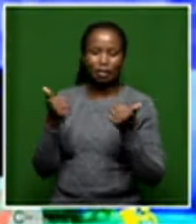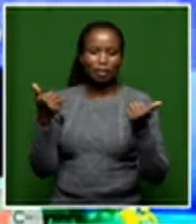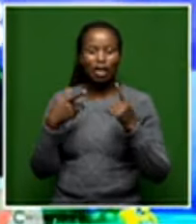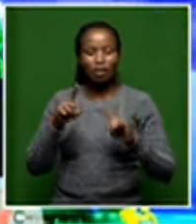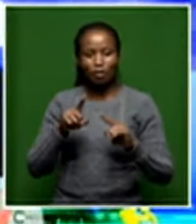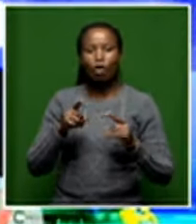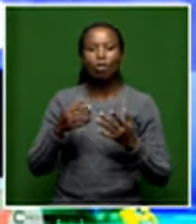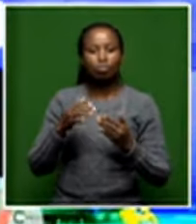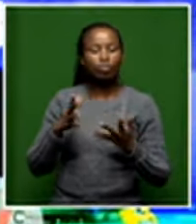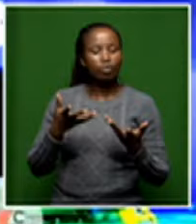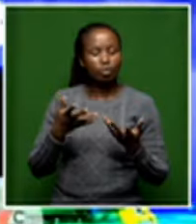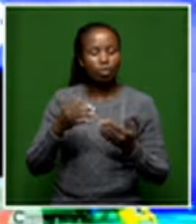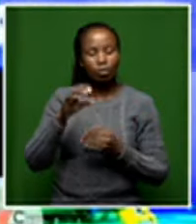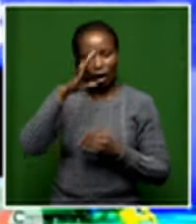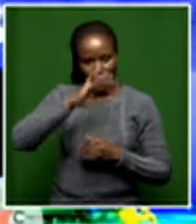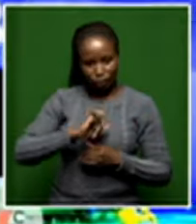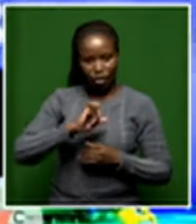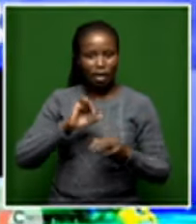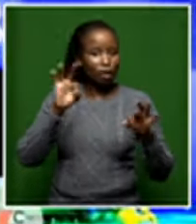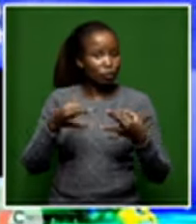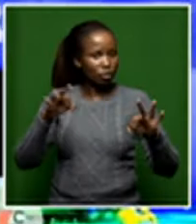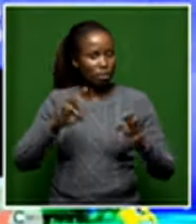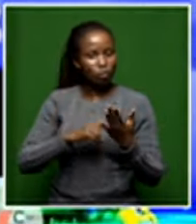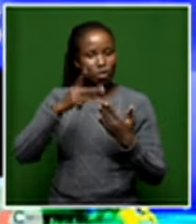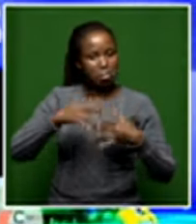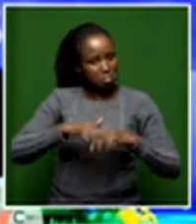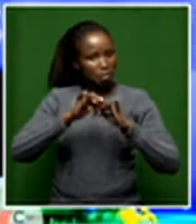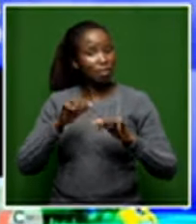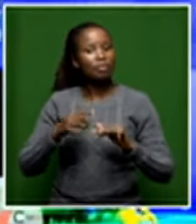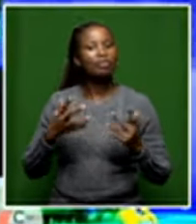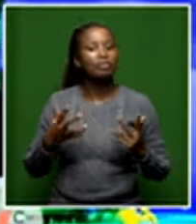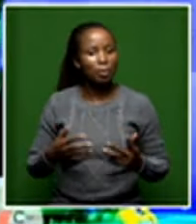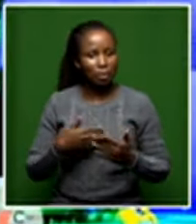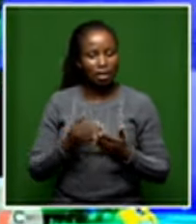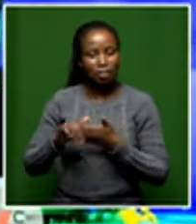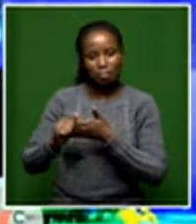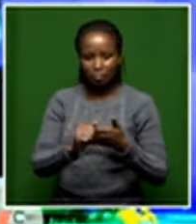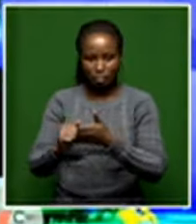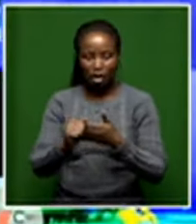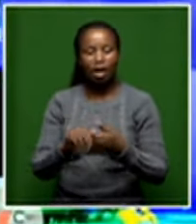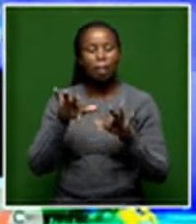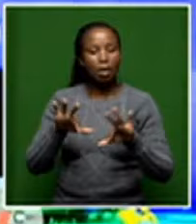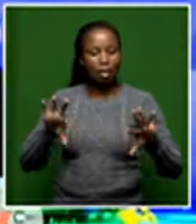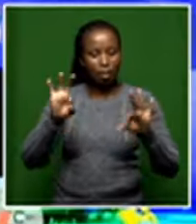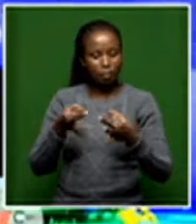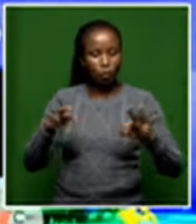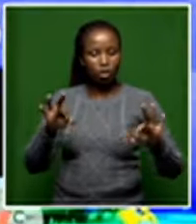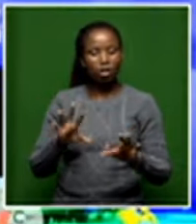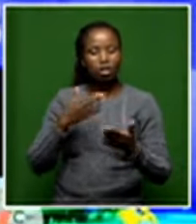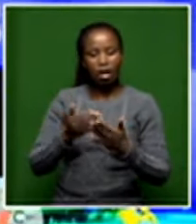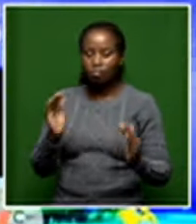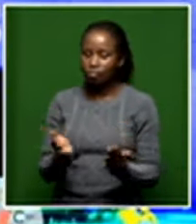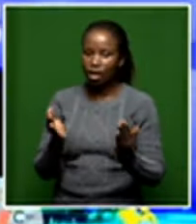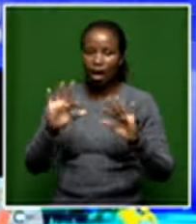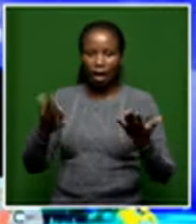for African Musicians project. This initiative is aimed at guiding African music professionals to earn more income from their